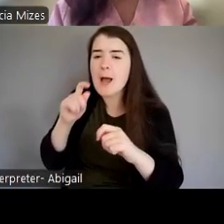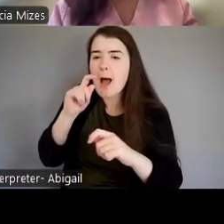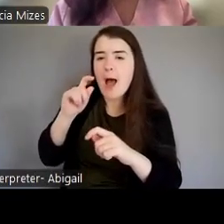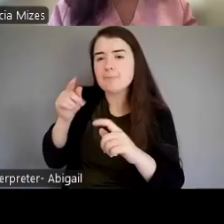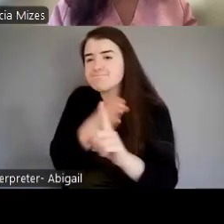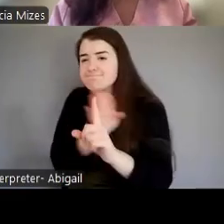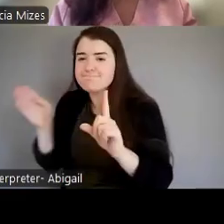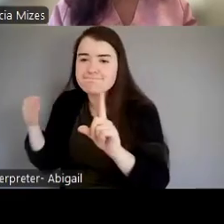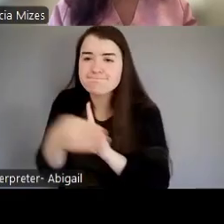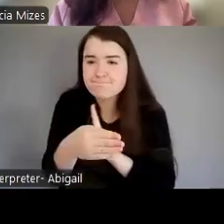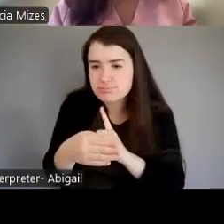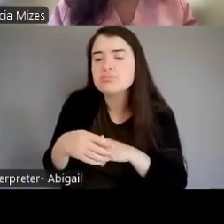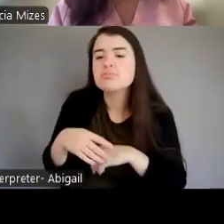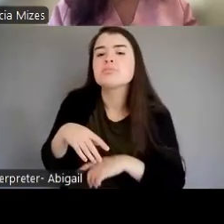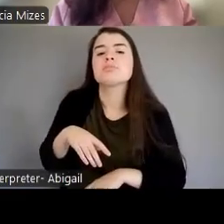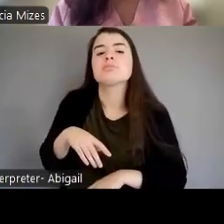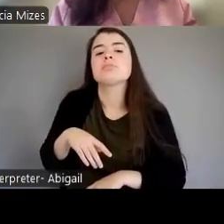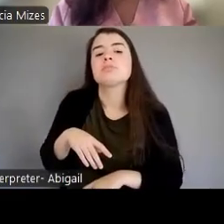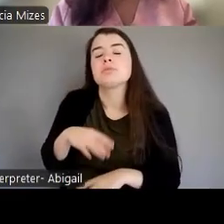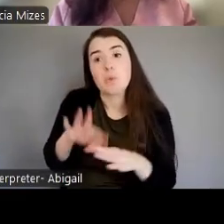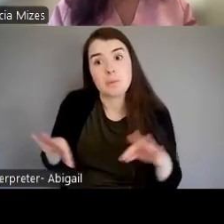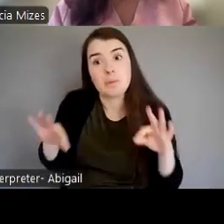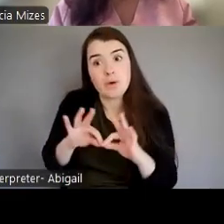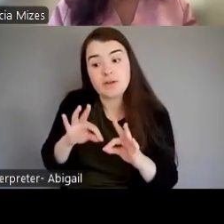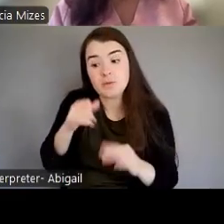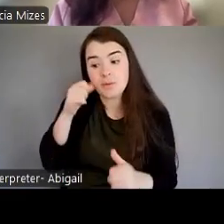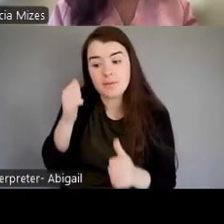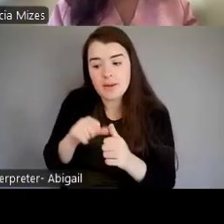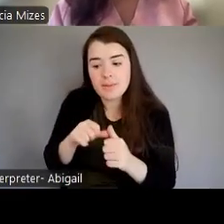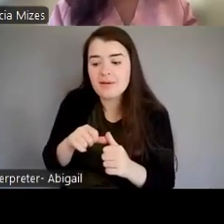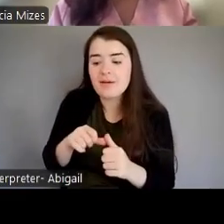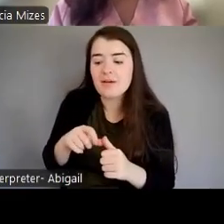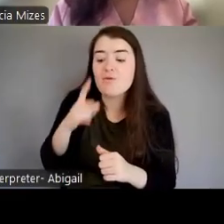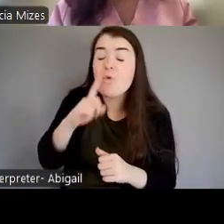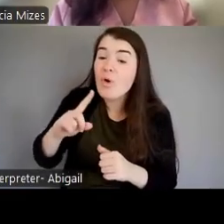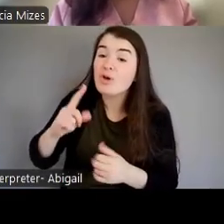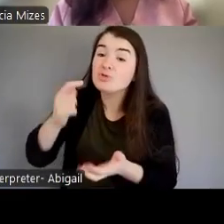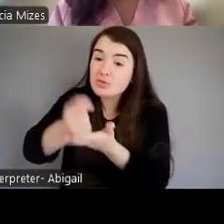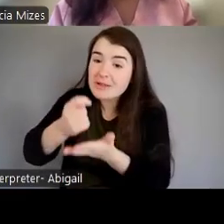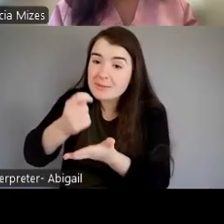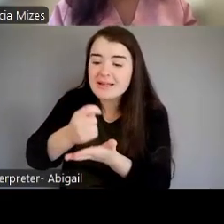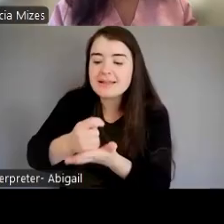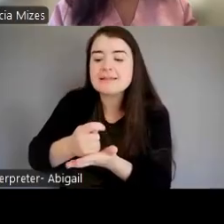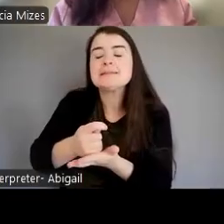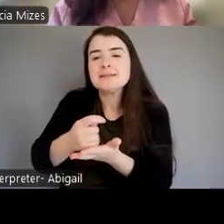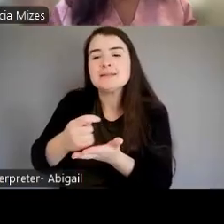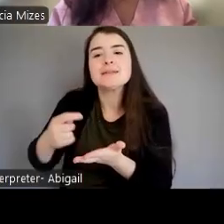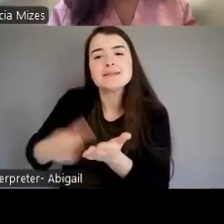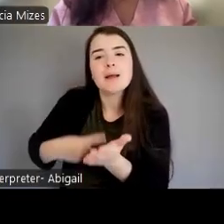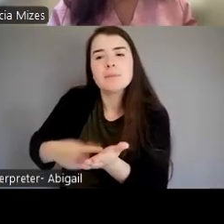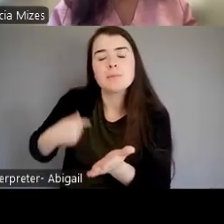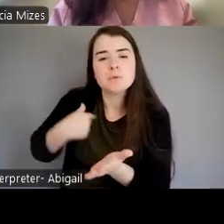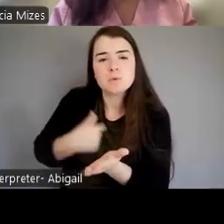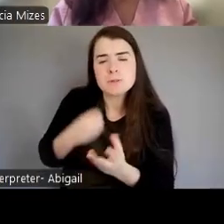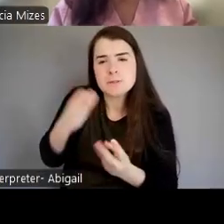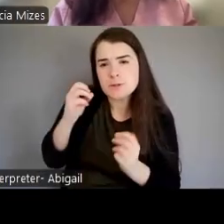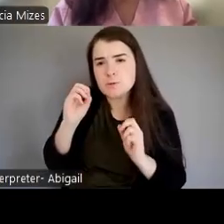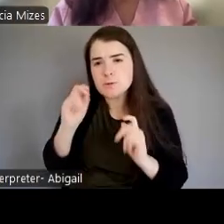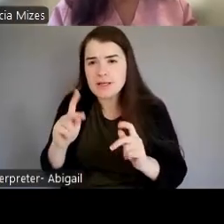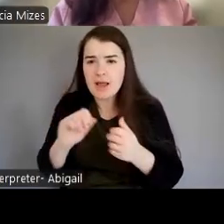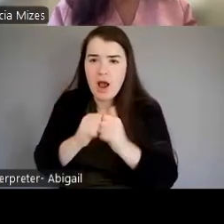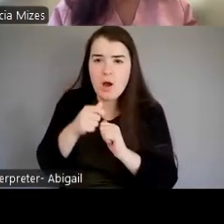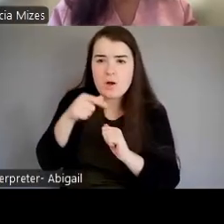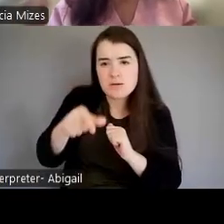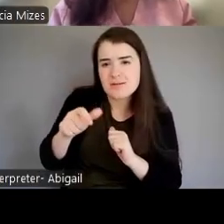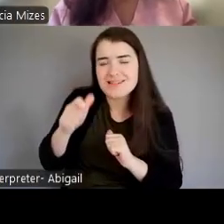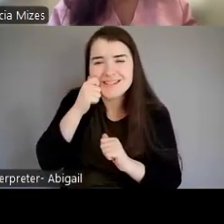it. This is important to think about because when I talk about some treatment, with treatment, we either think about how we can attack the skin cancer itself or how we